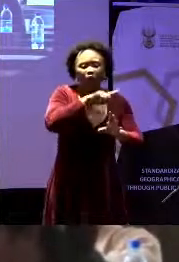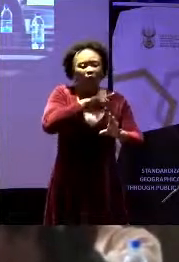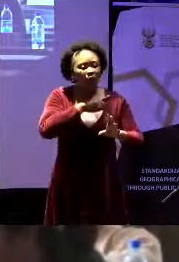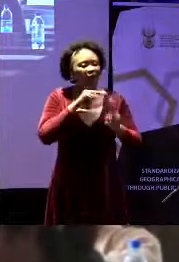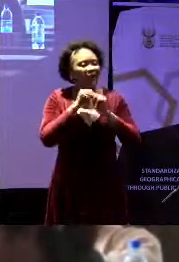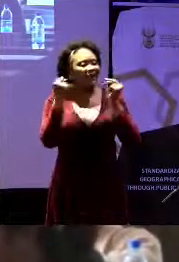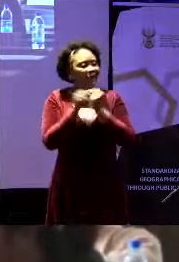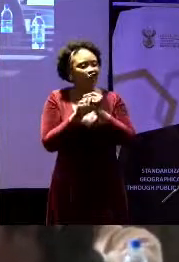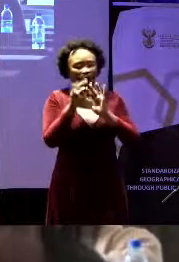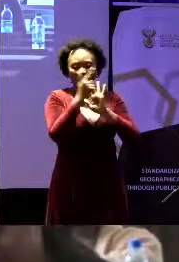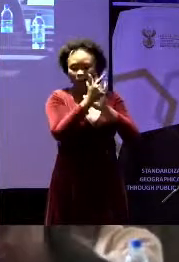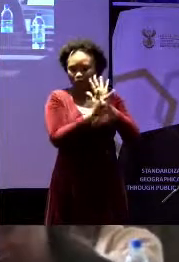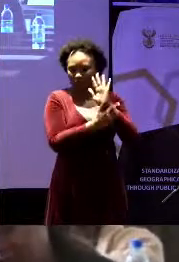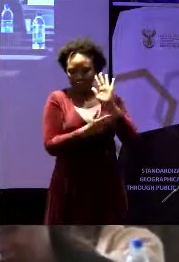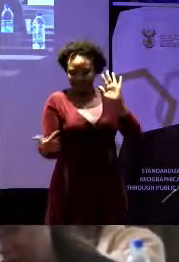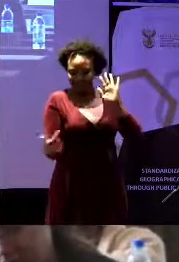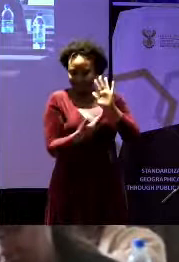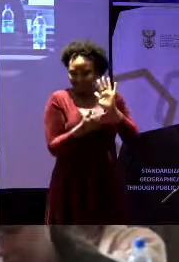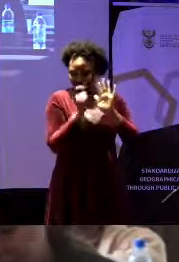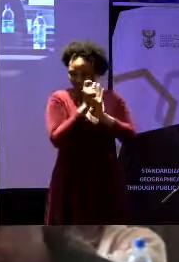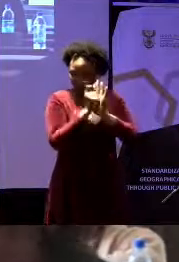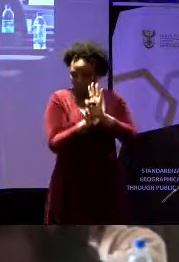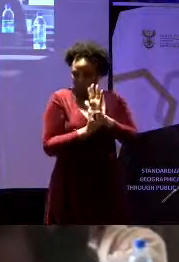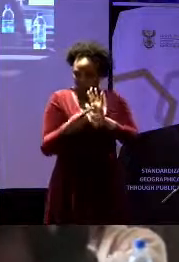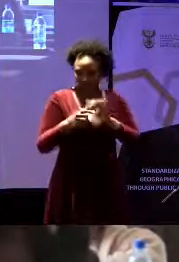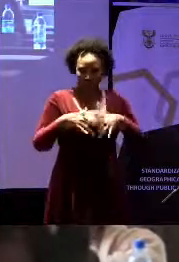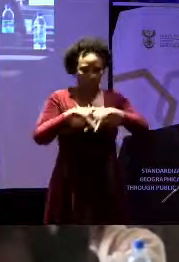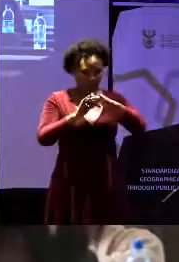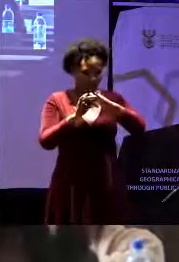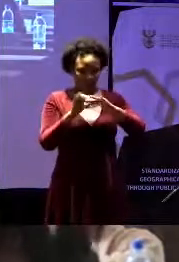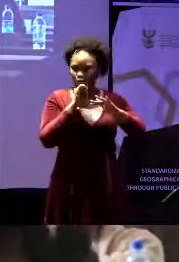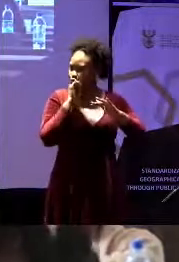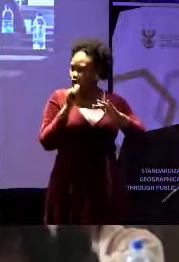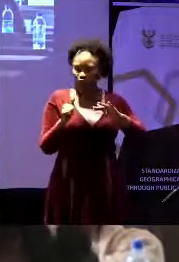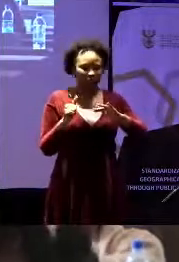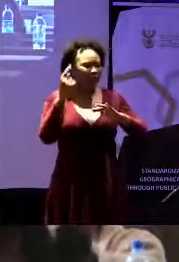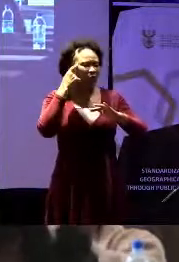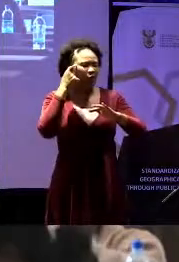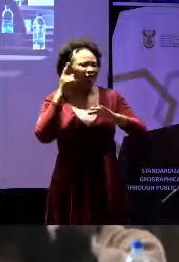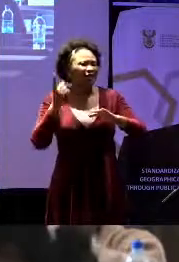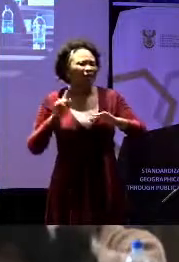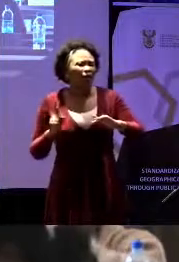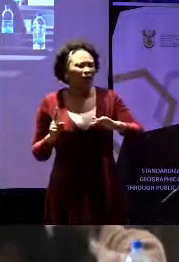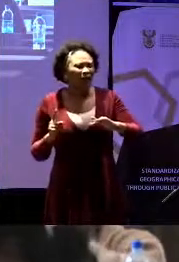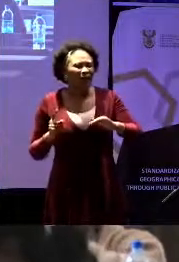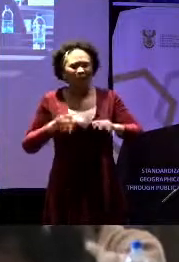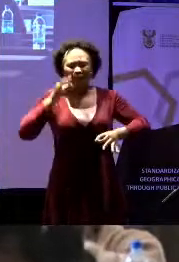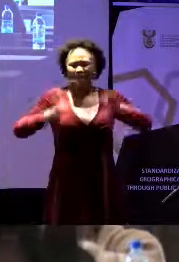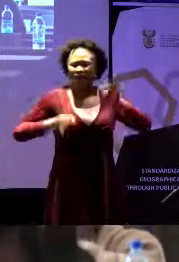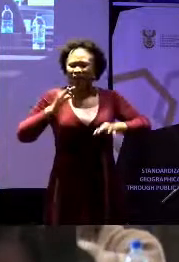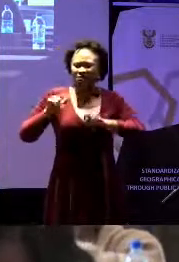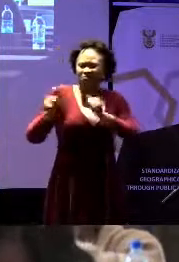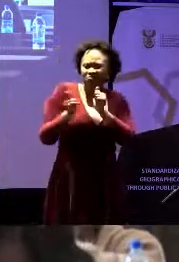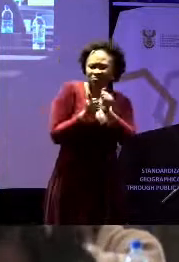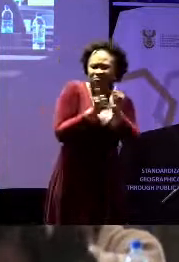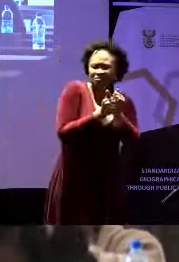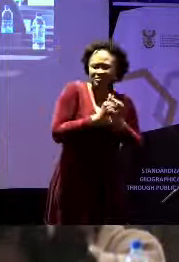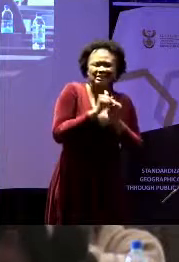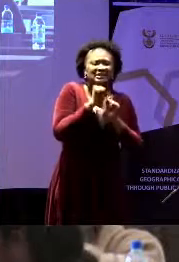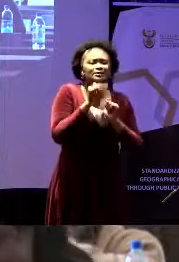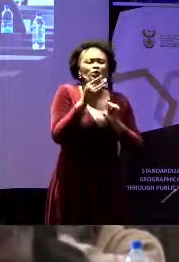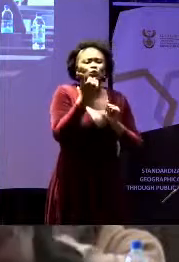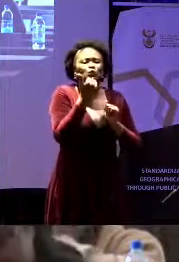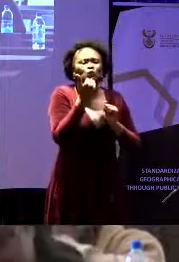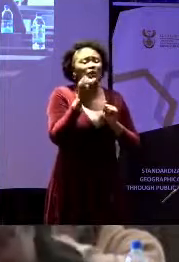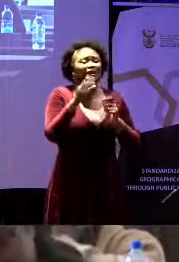was written, enacted for implementation, not to be considered against party political lines, regardless of who you are.